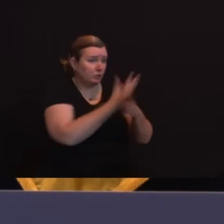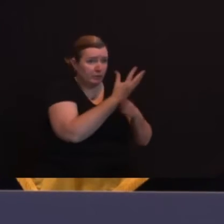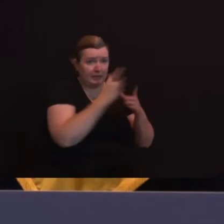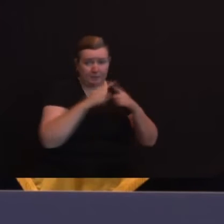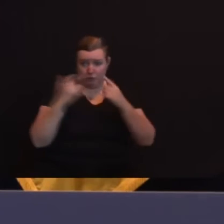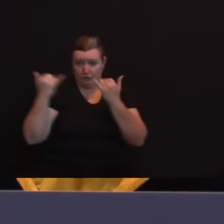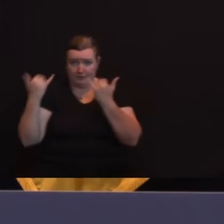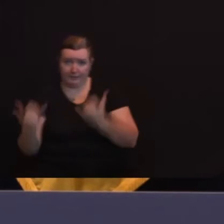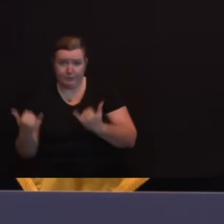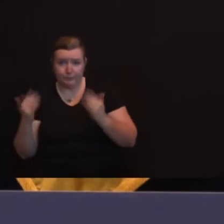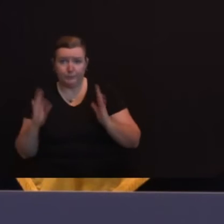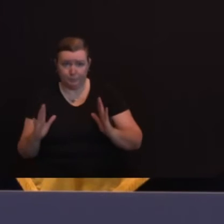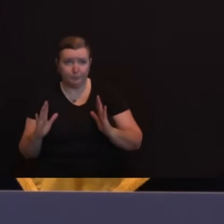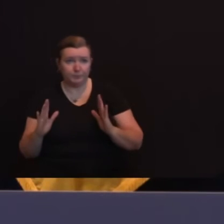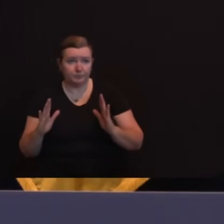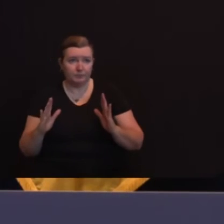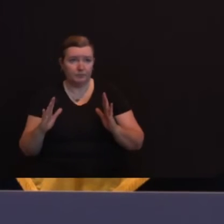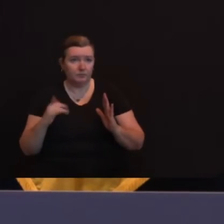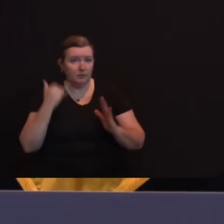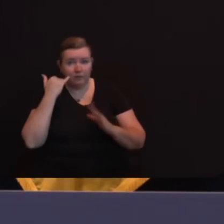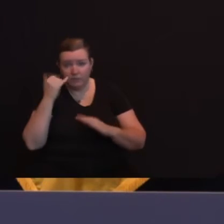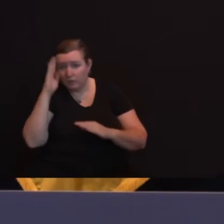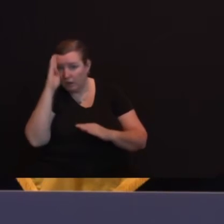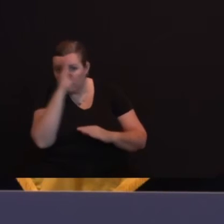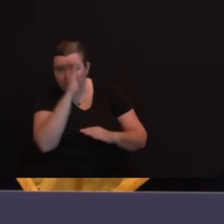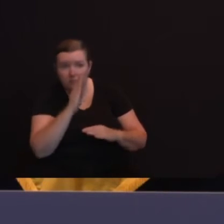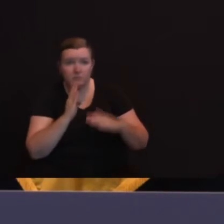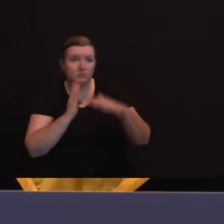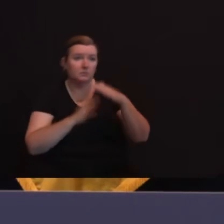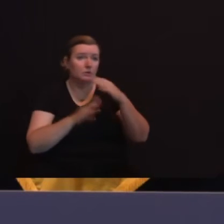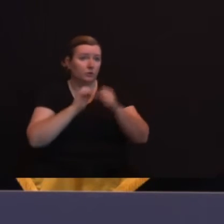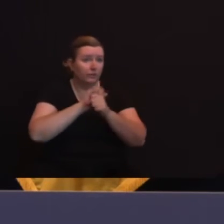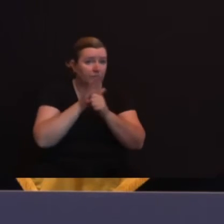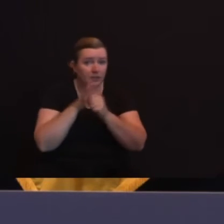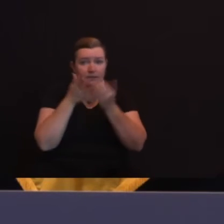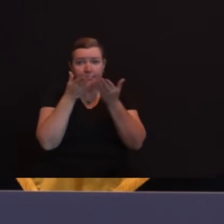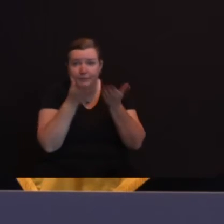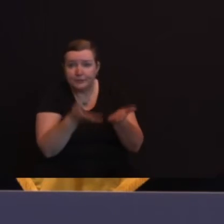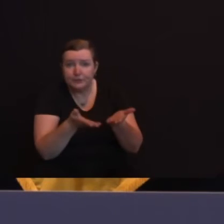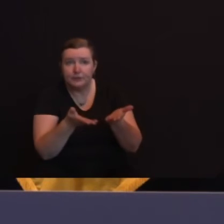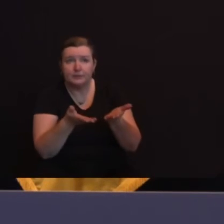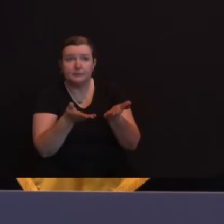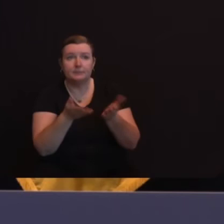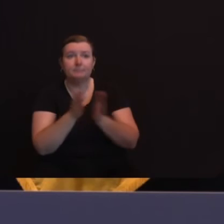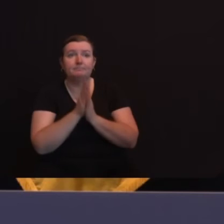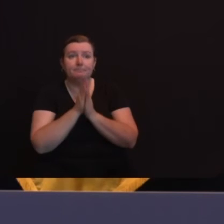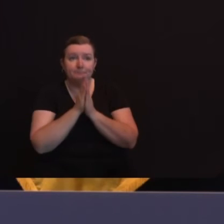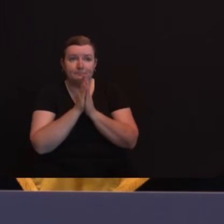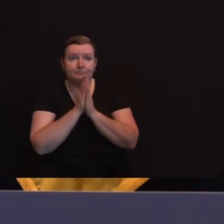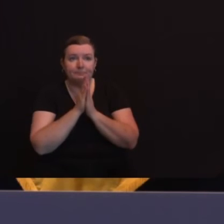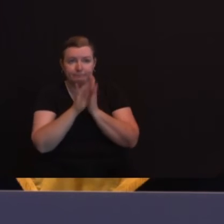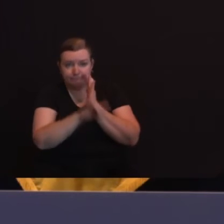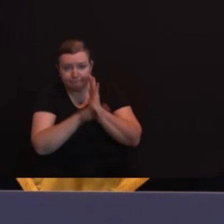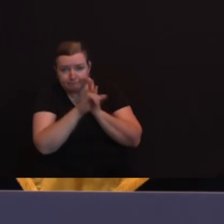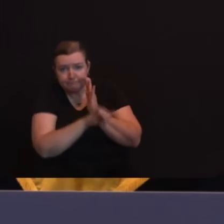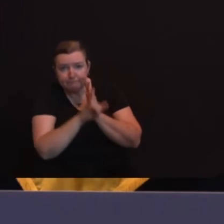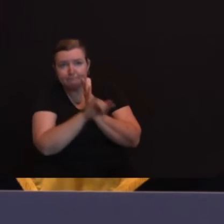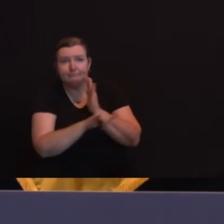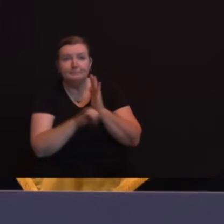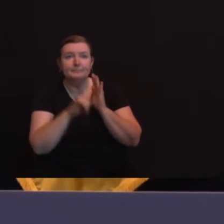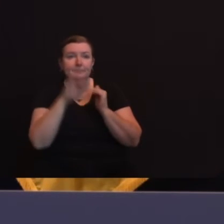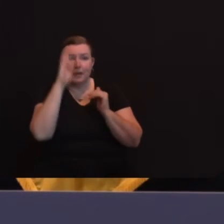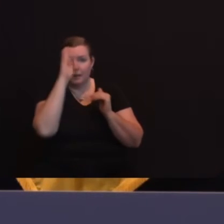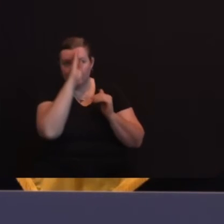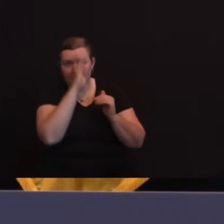COVID, you know that you're there for that reason. So hospitalizations, to Judy's point, is a key metric. The other point